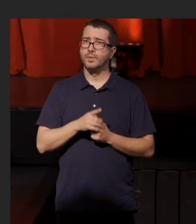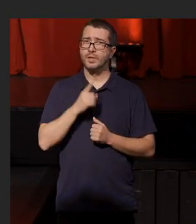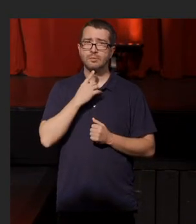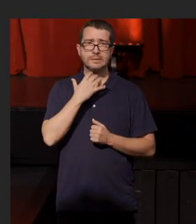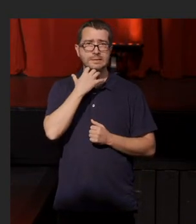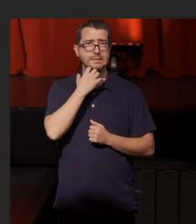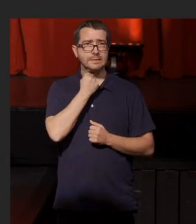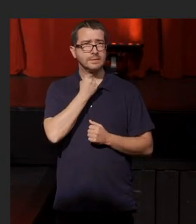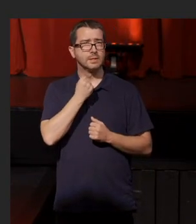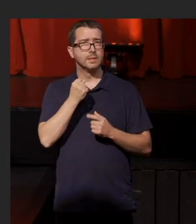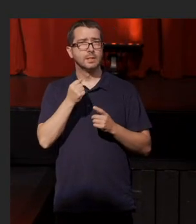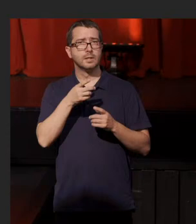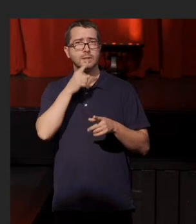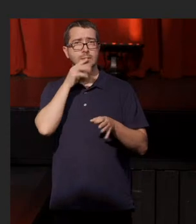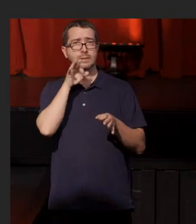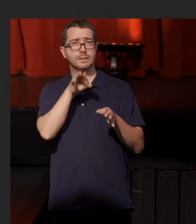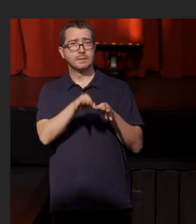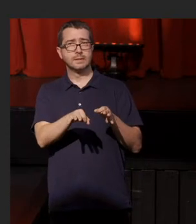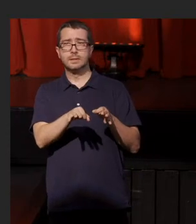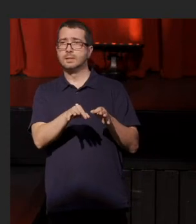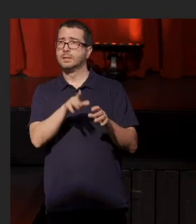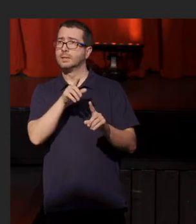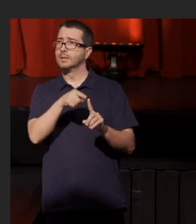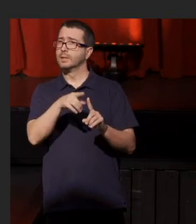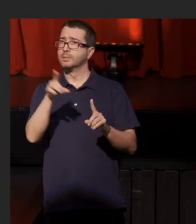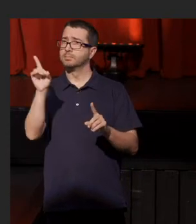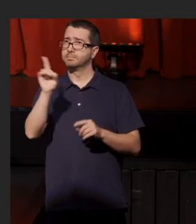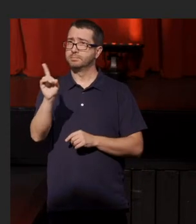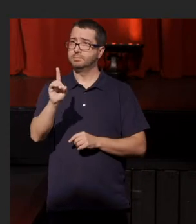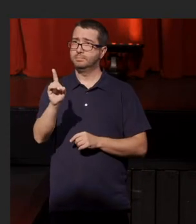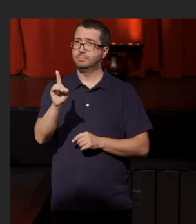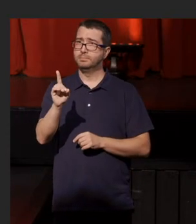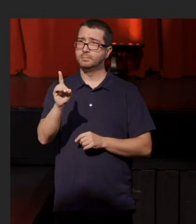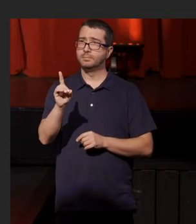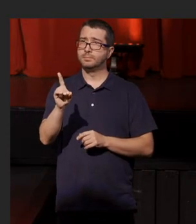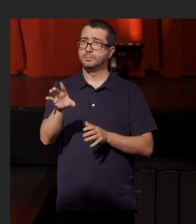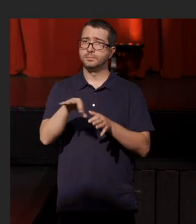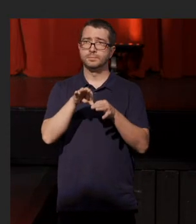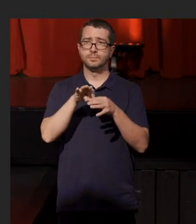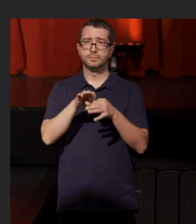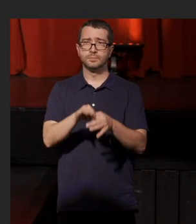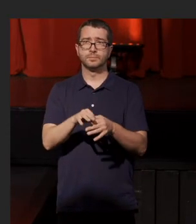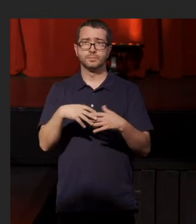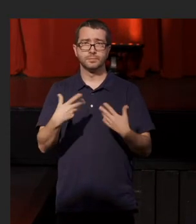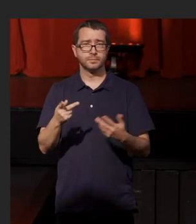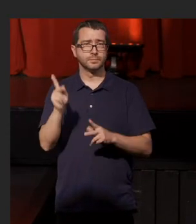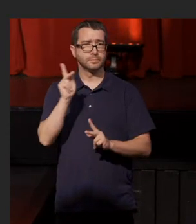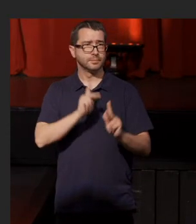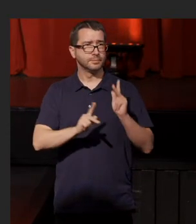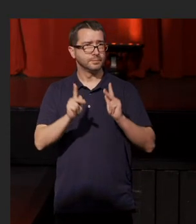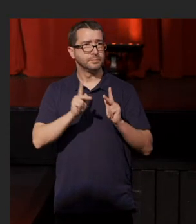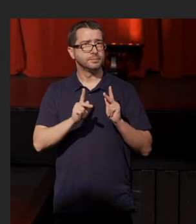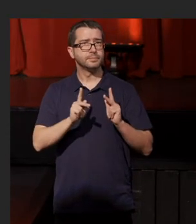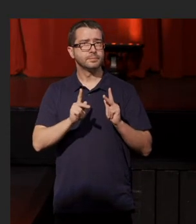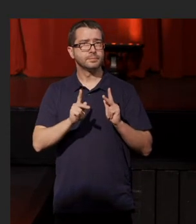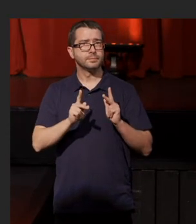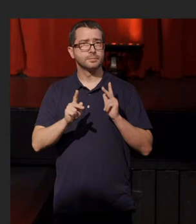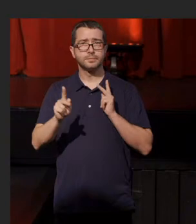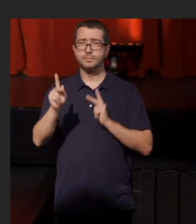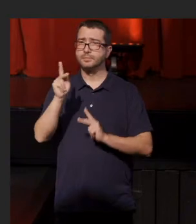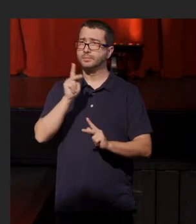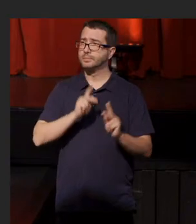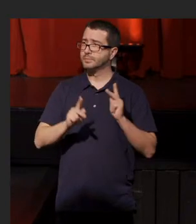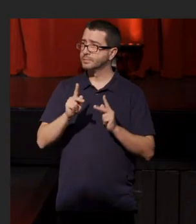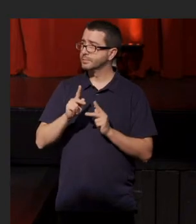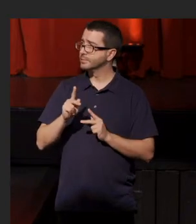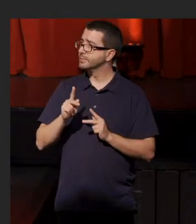The simplicity of the fact that democracy is about people. And people, Elizabeth,